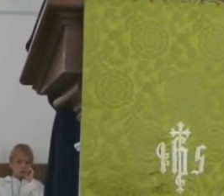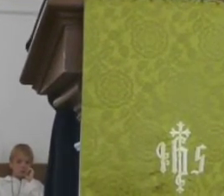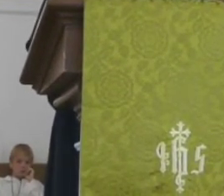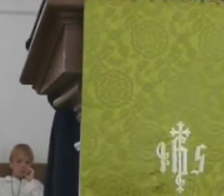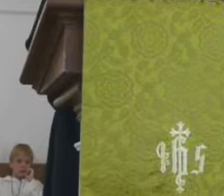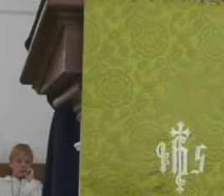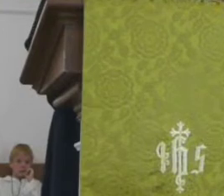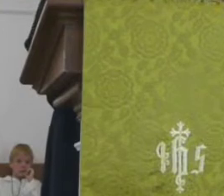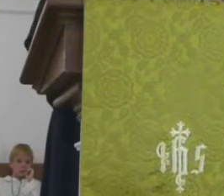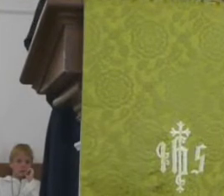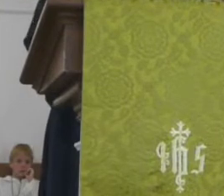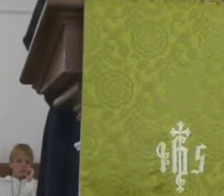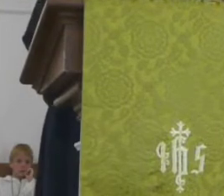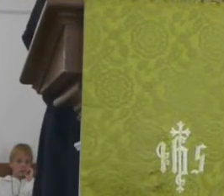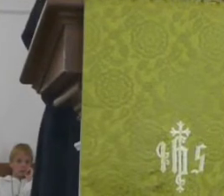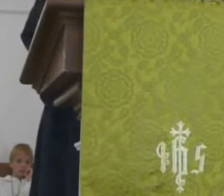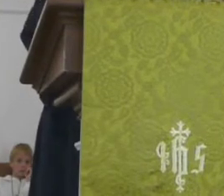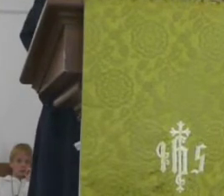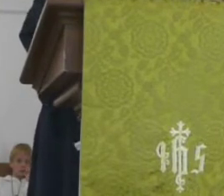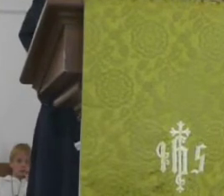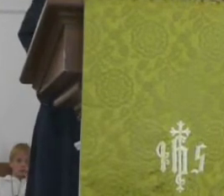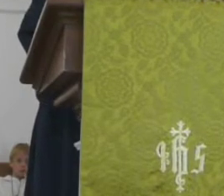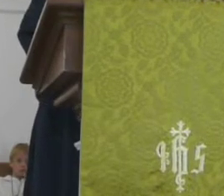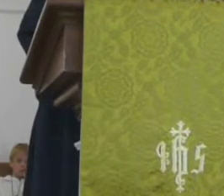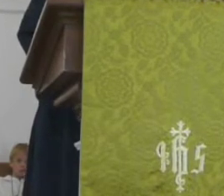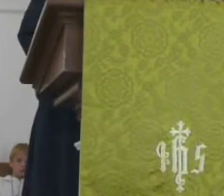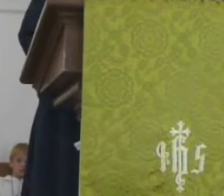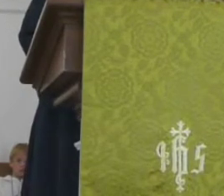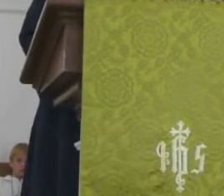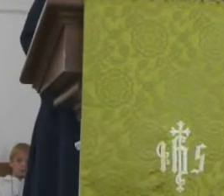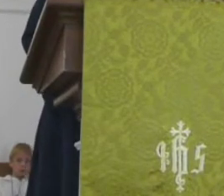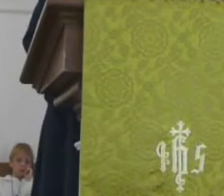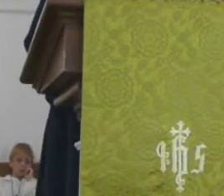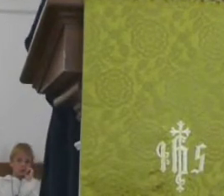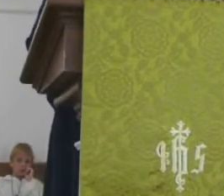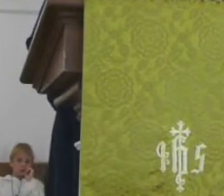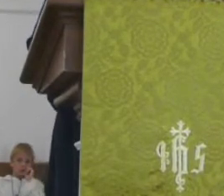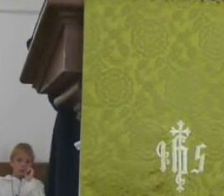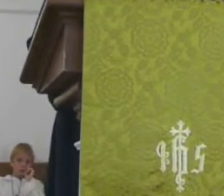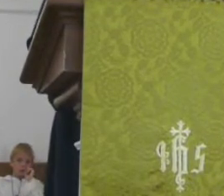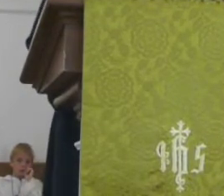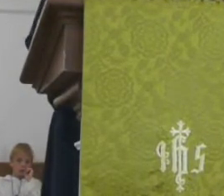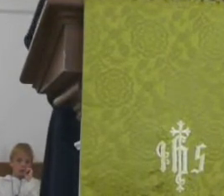Lord's Prayer, please join hands with the person seated next to you.